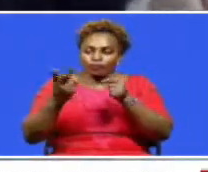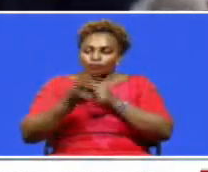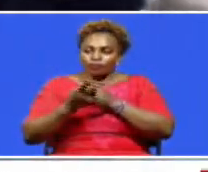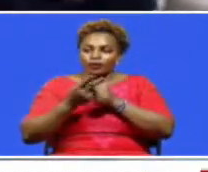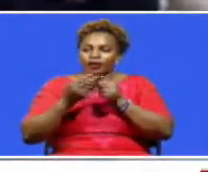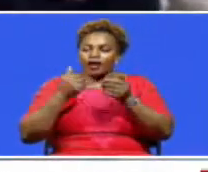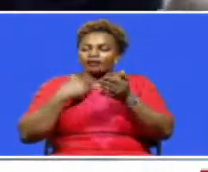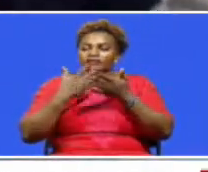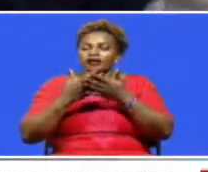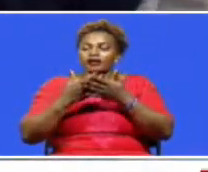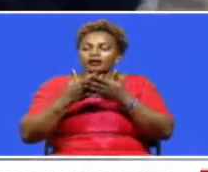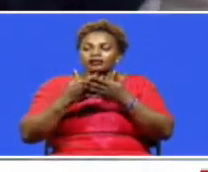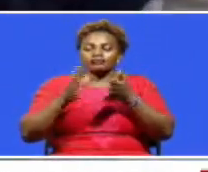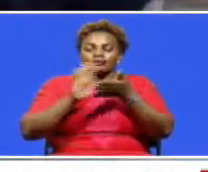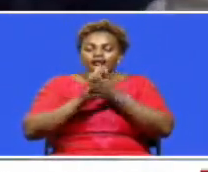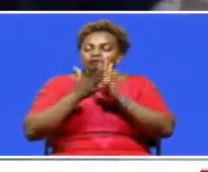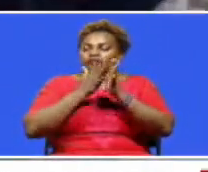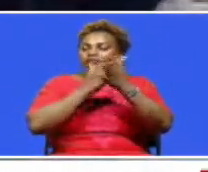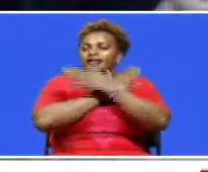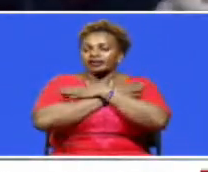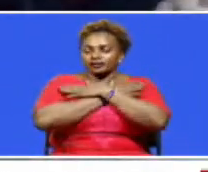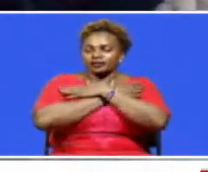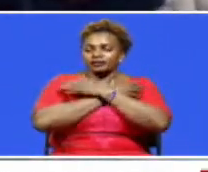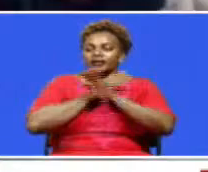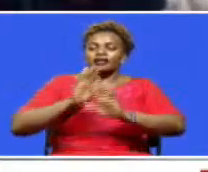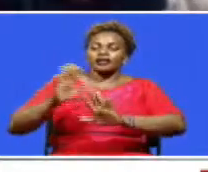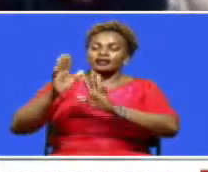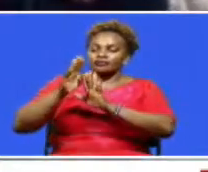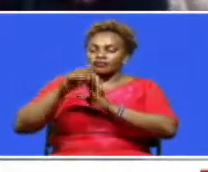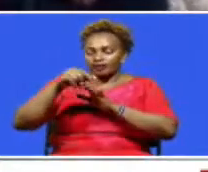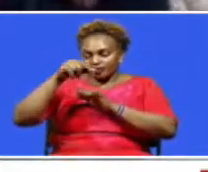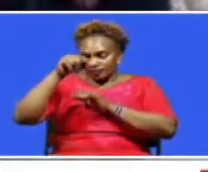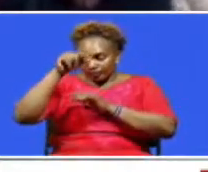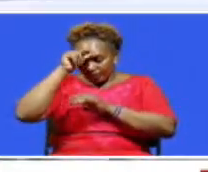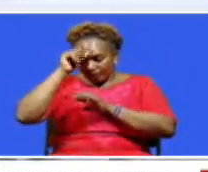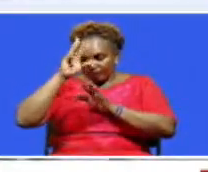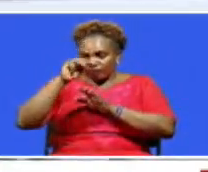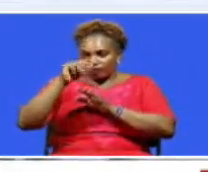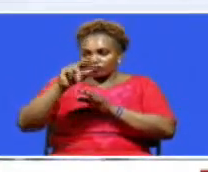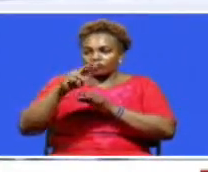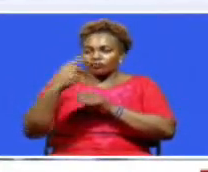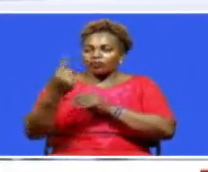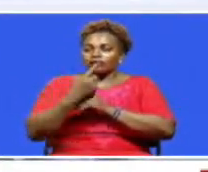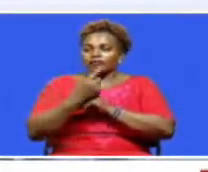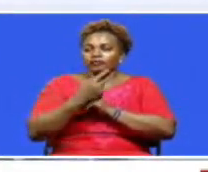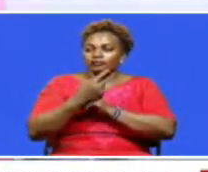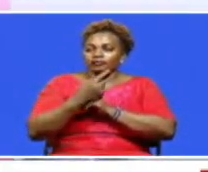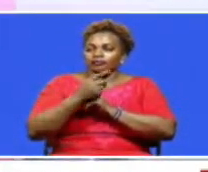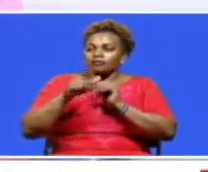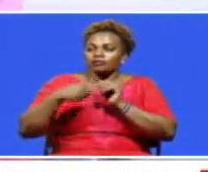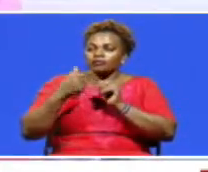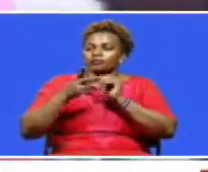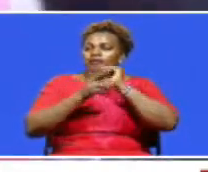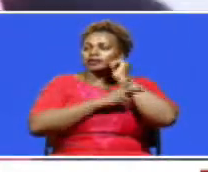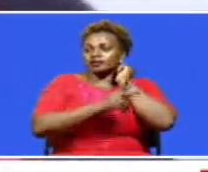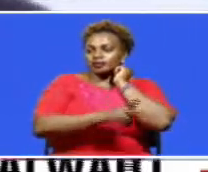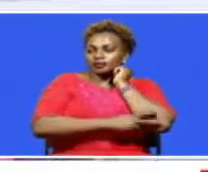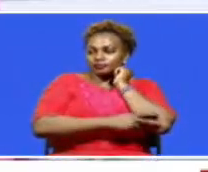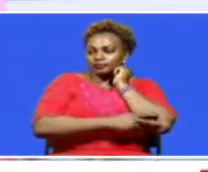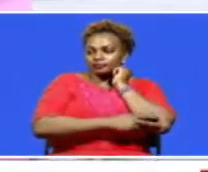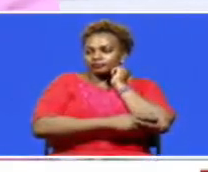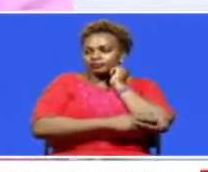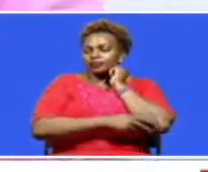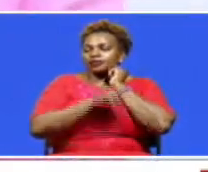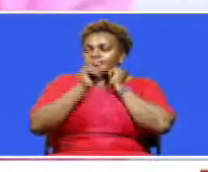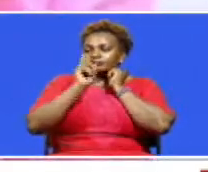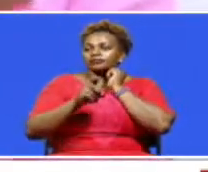have so far buried the hatchet, leaving Governor Waiguru guessing their next move. Tukasikizana sisi ni watu wa Kirinyaga, na